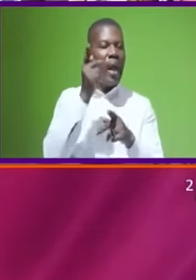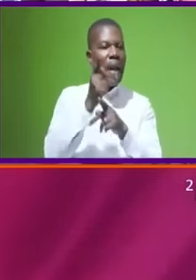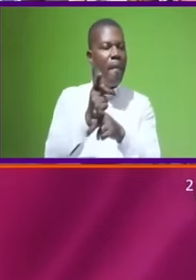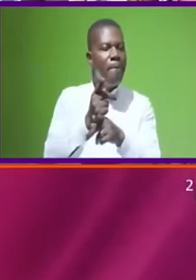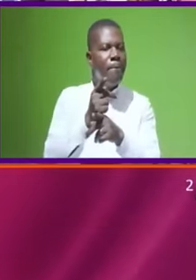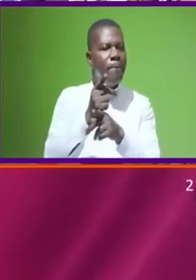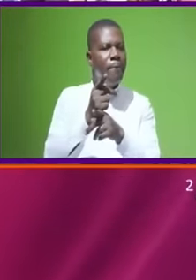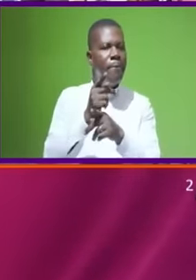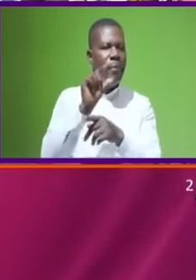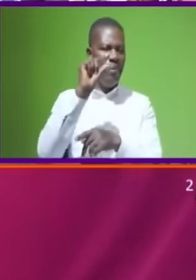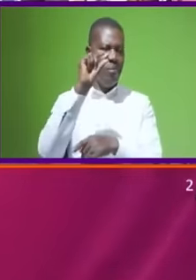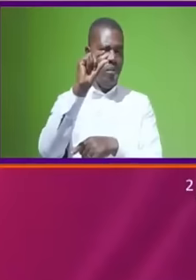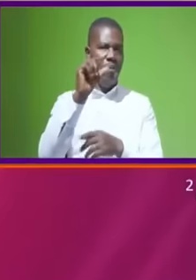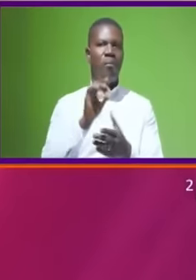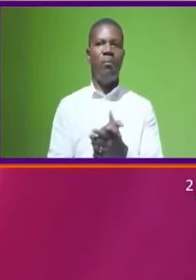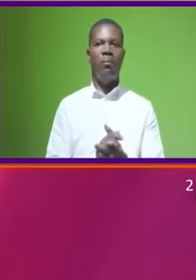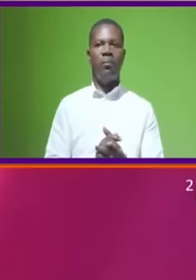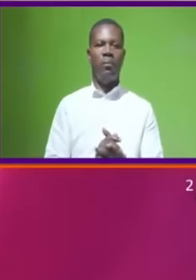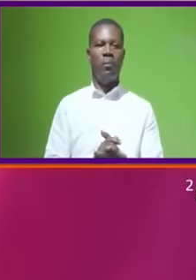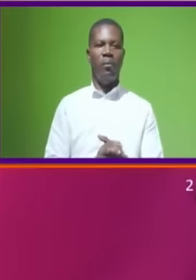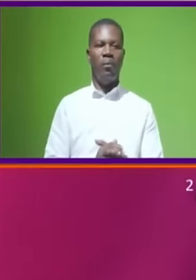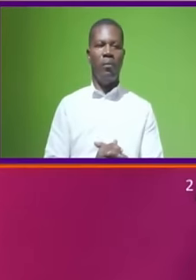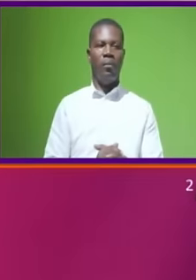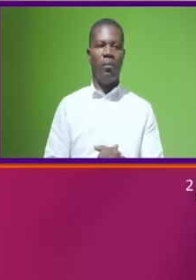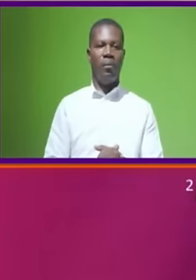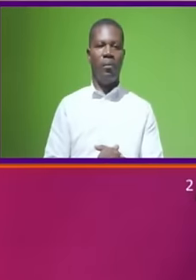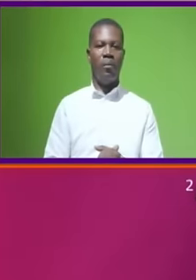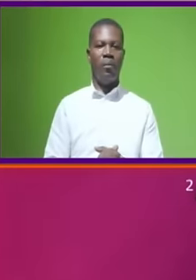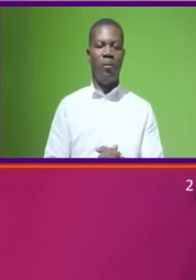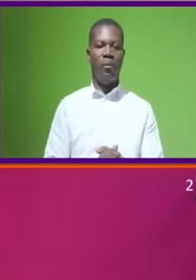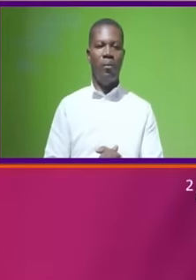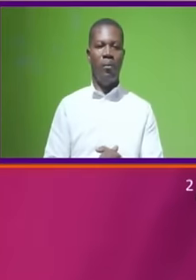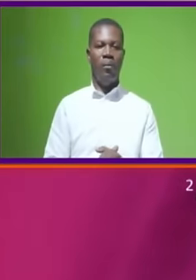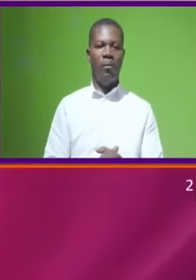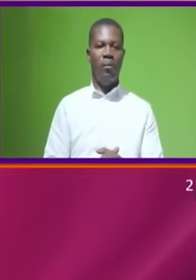that even their own lot that they were going to sell, they shouldn't keep